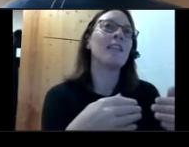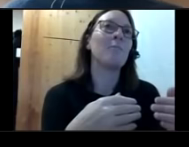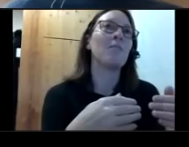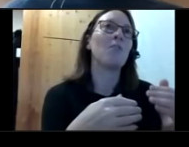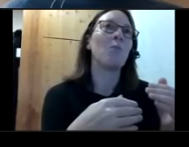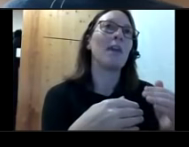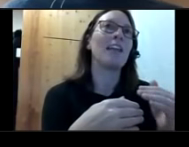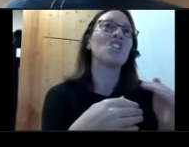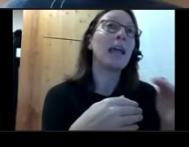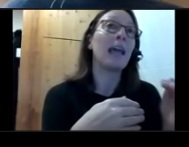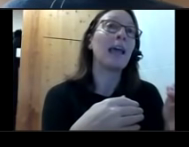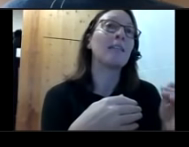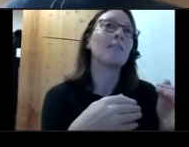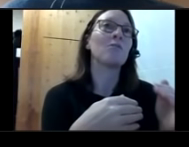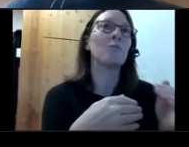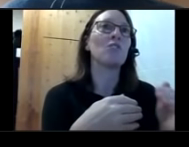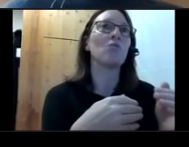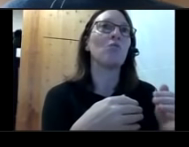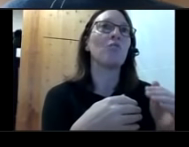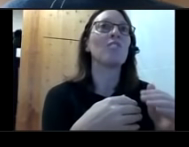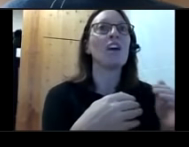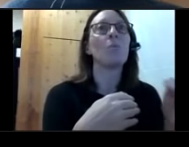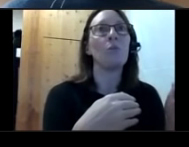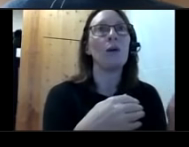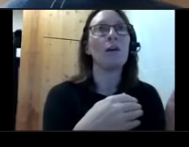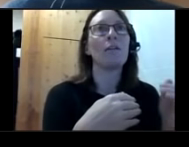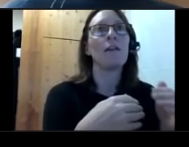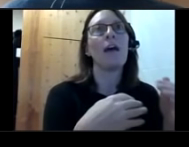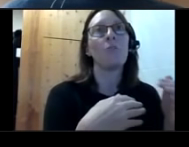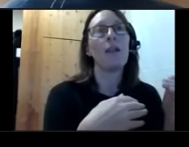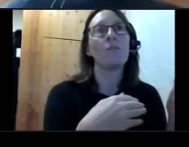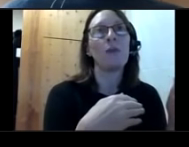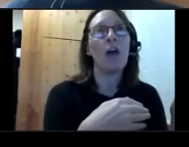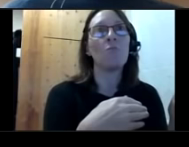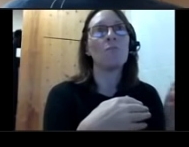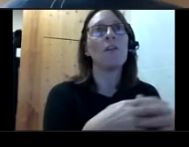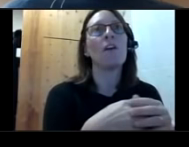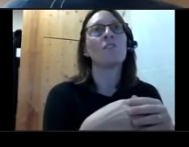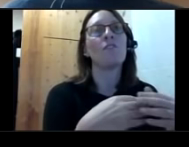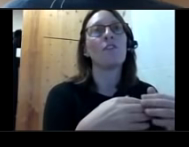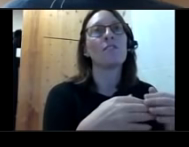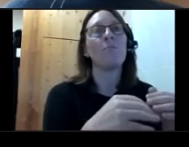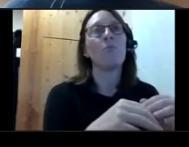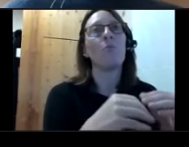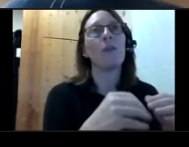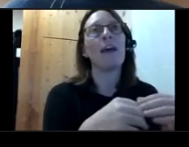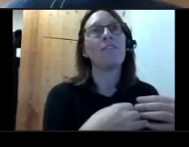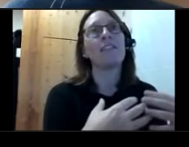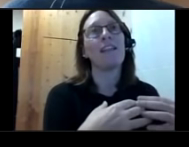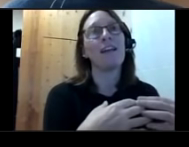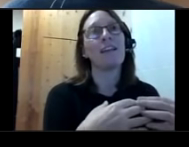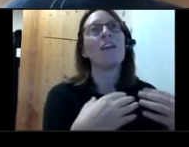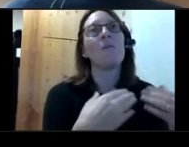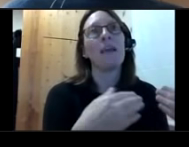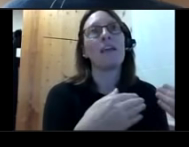provide statements that we can check against to ensure that the site will work as well as we hope. So, for example, we have